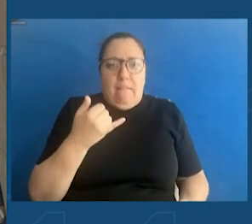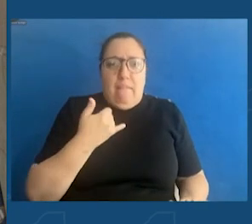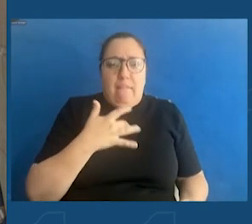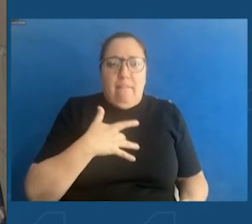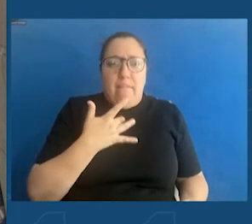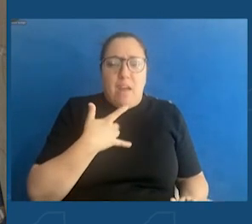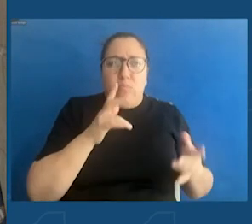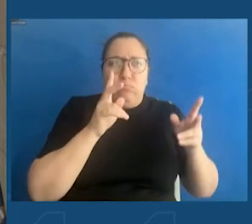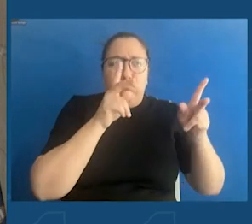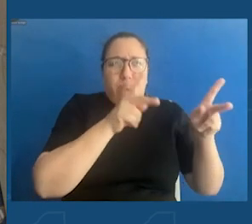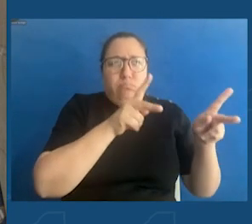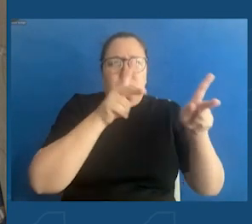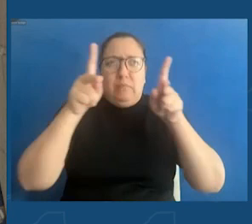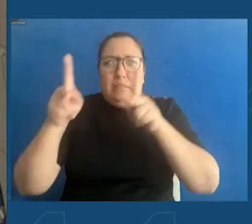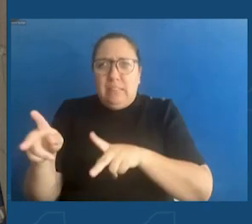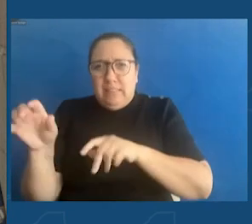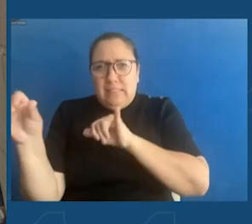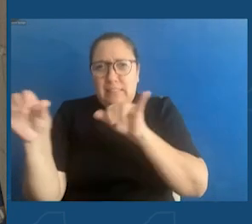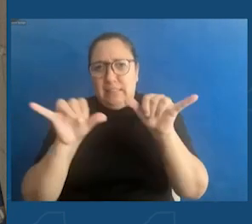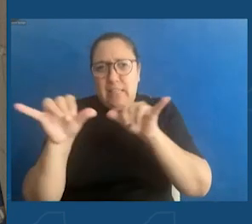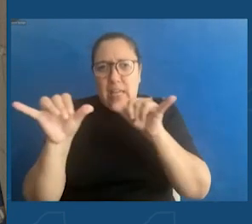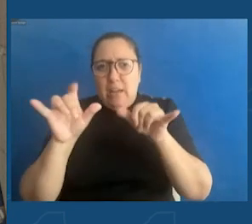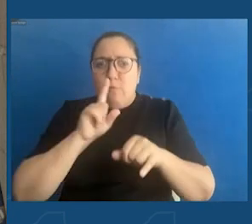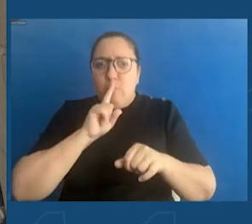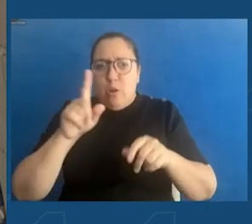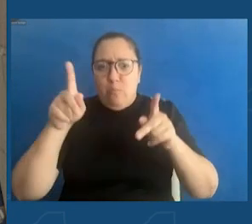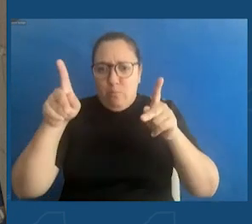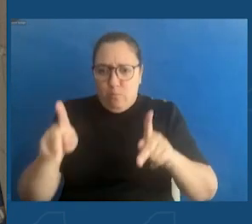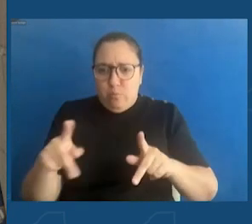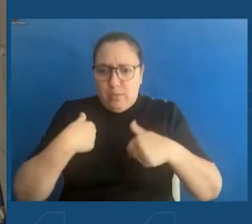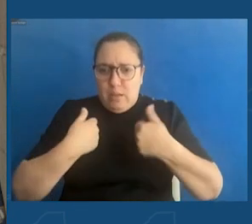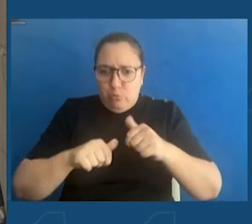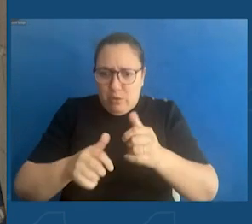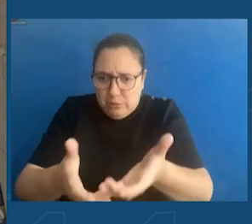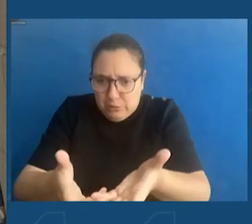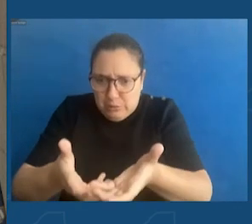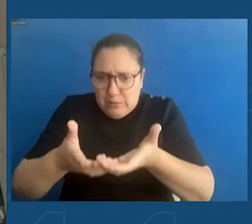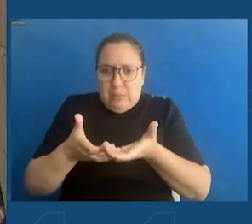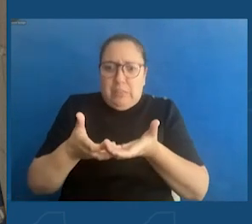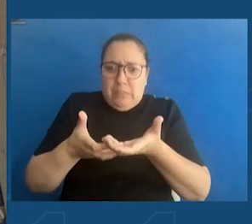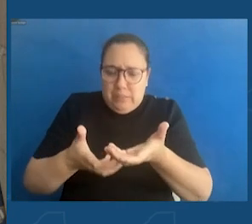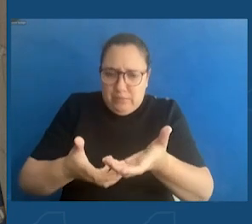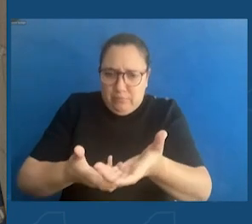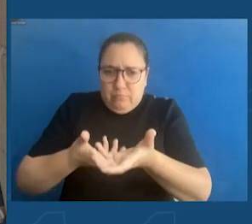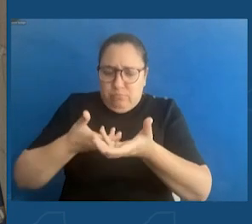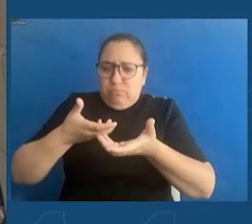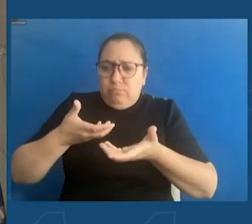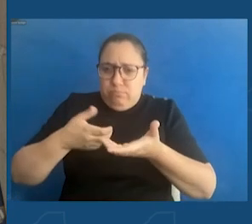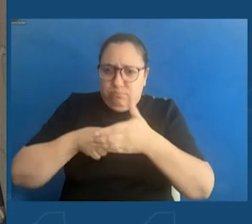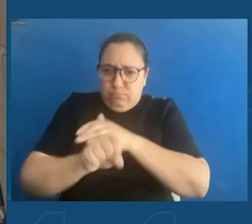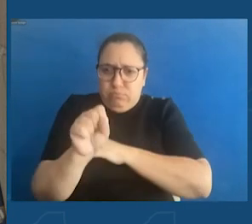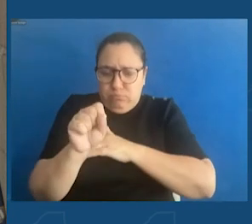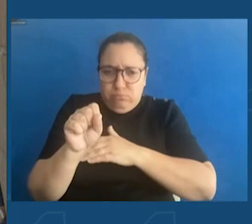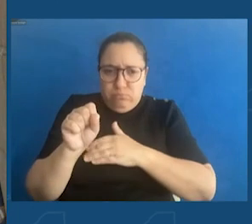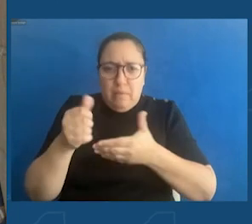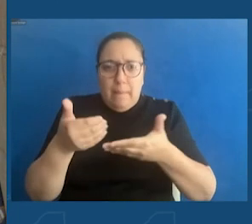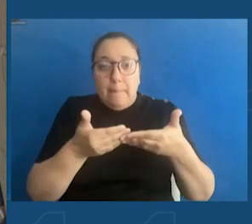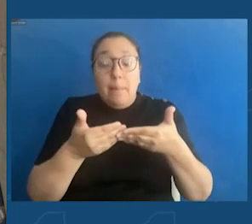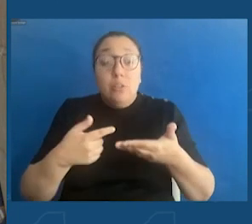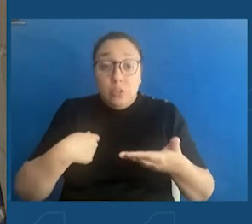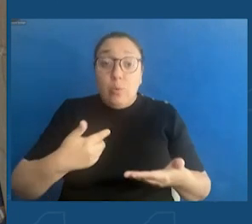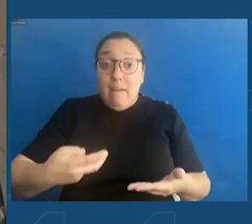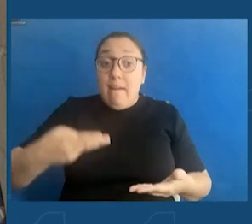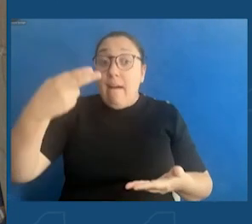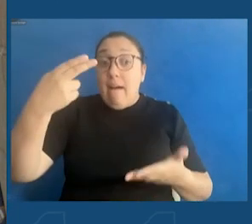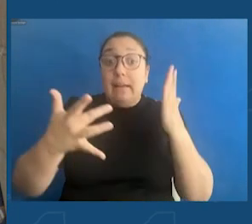what you'd be doing if there was a real person that I was attempting to deliver a baby from. So we have high-tech, high-quality simulation training